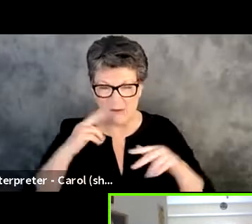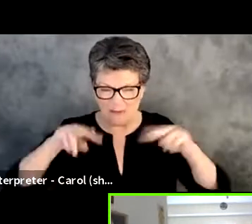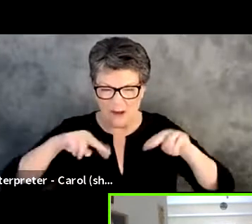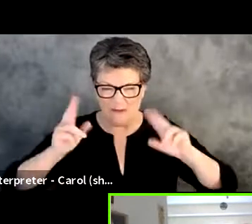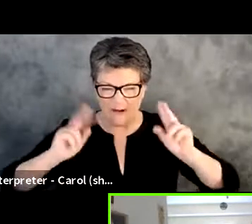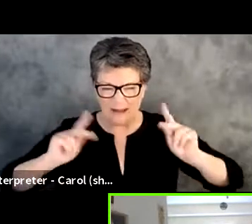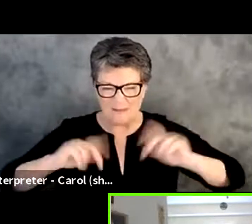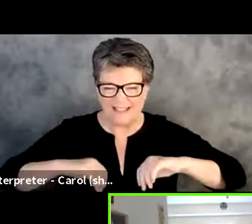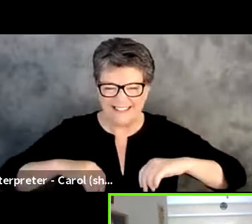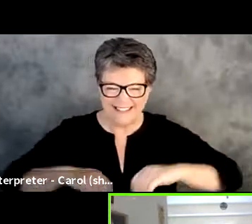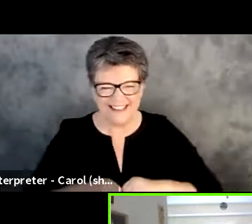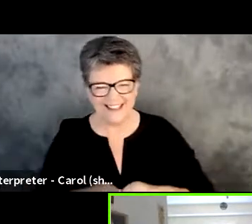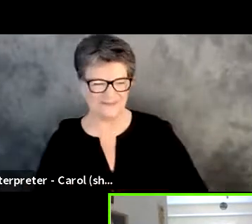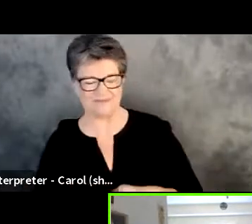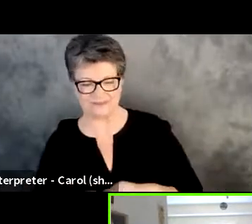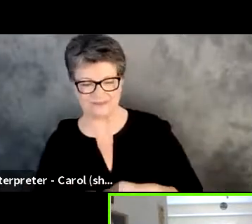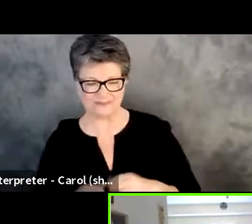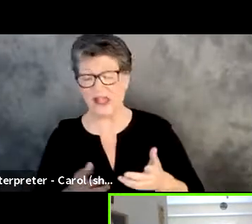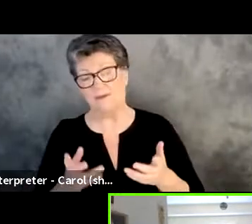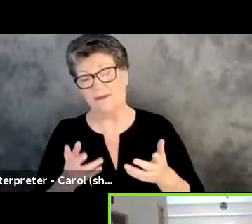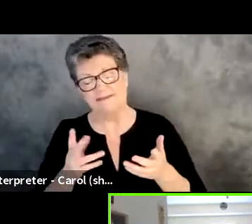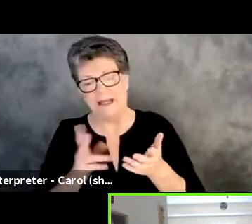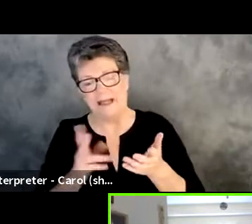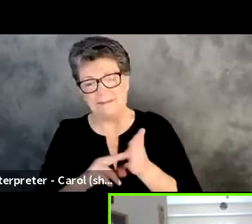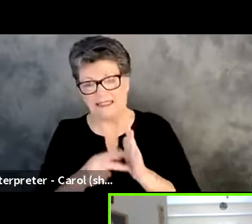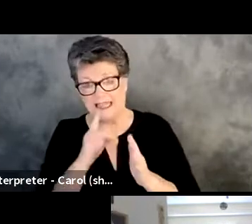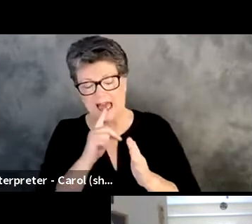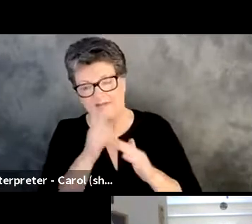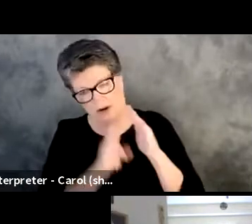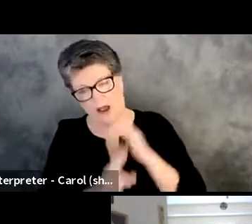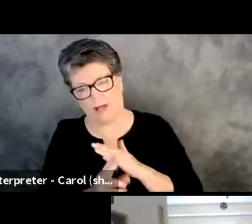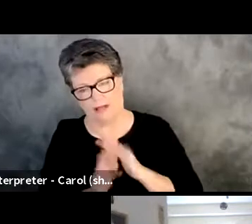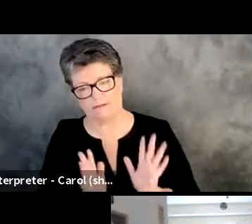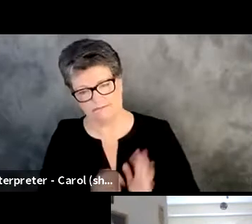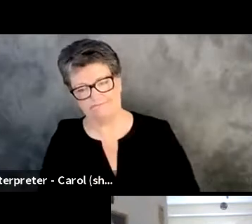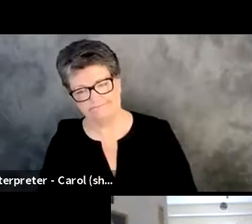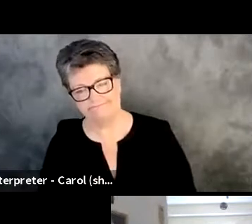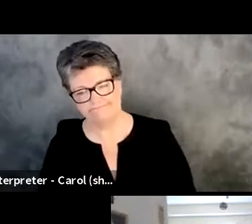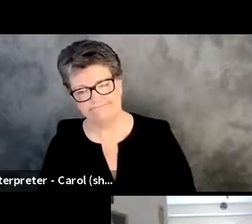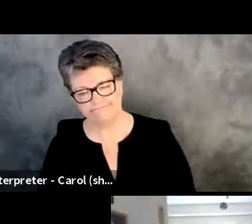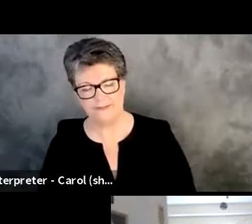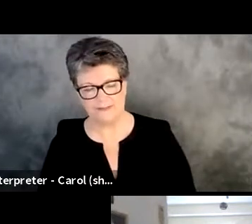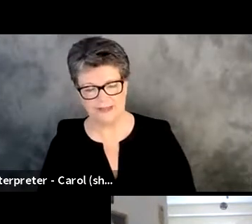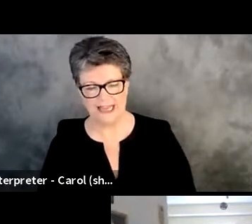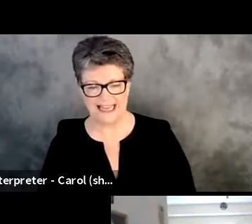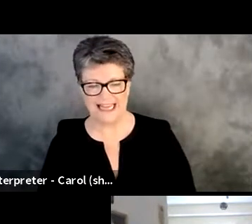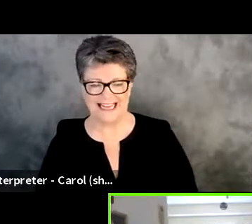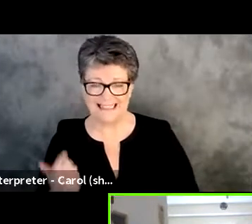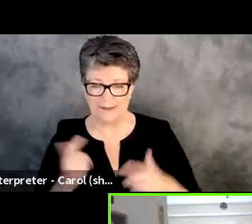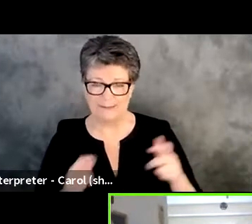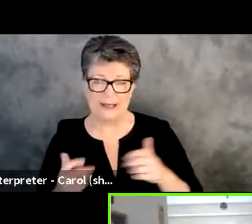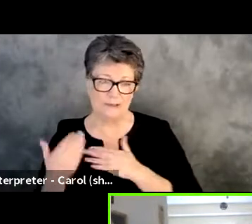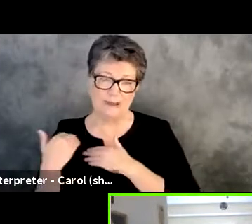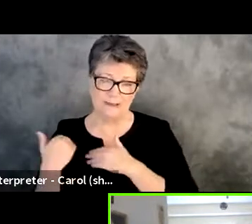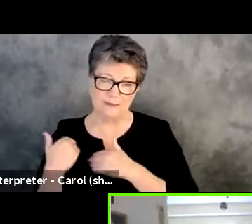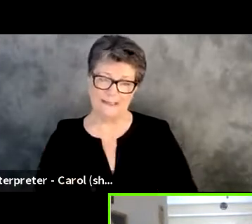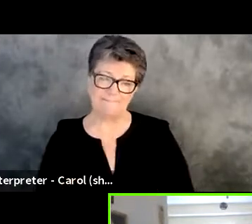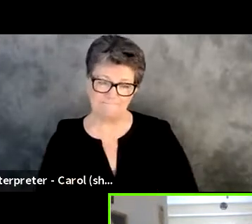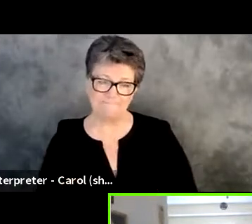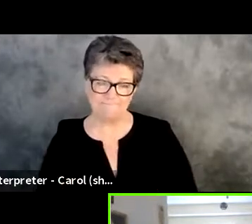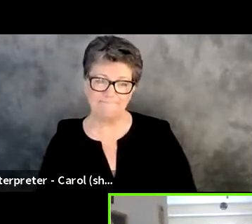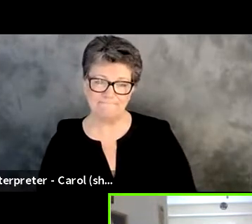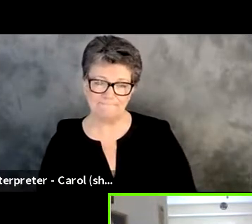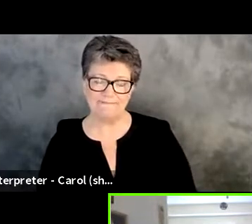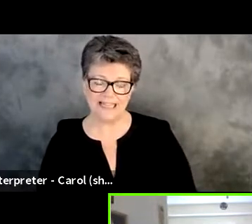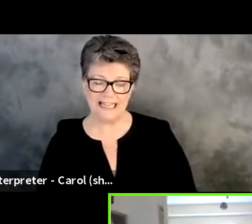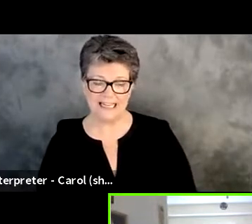So, but obviously it's very humbling. And I think it's a big responsibility. And, you